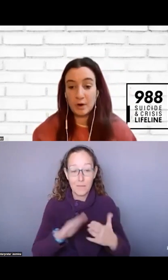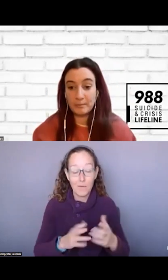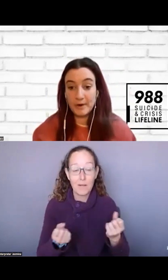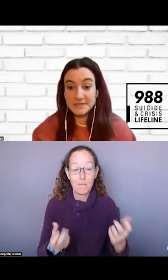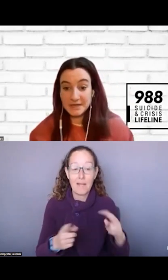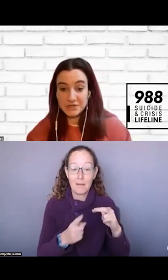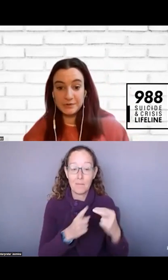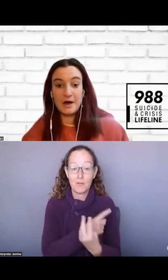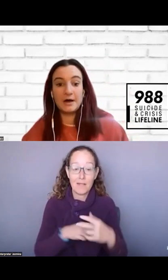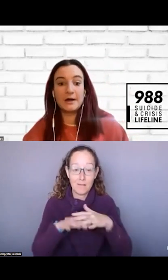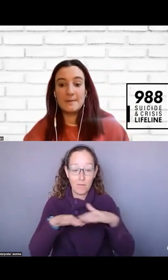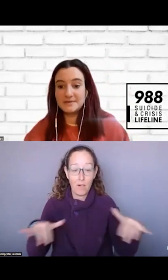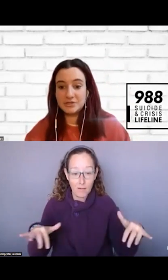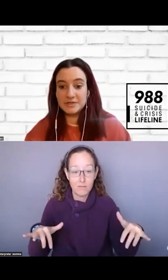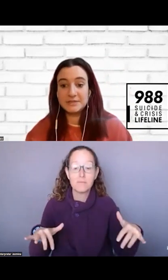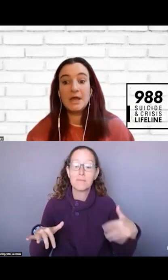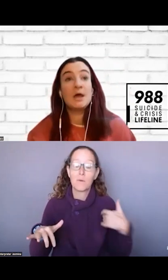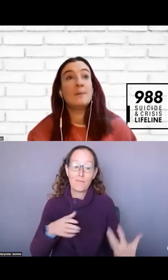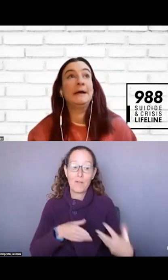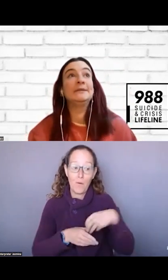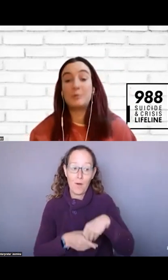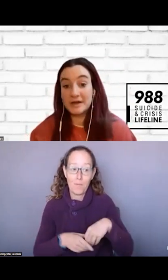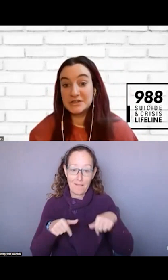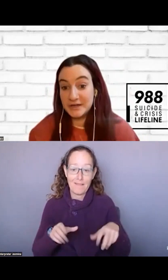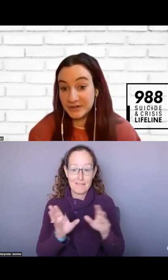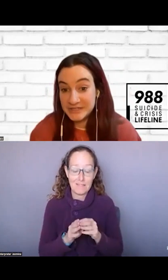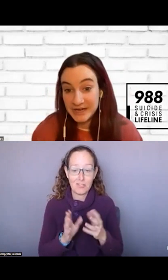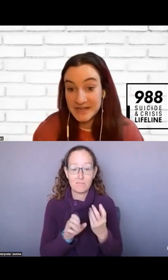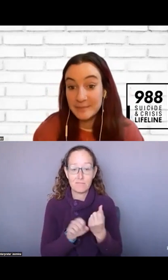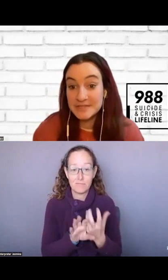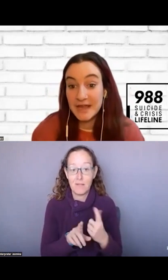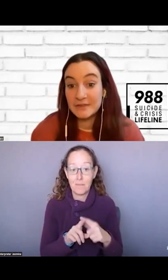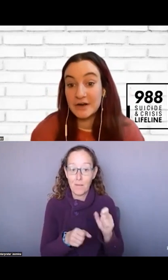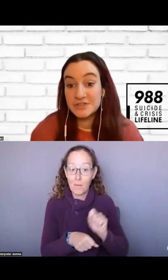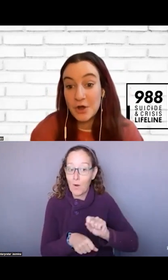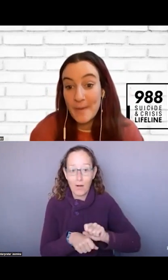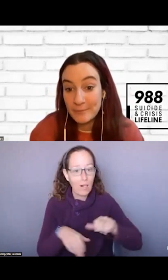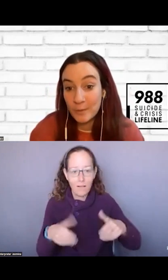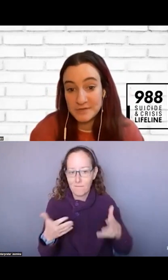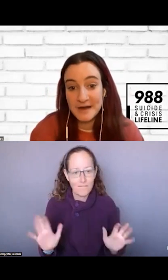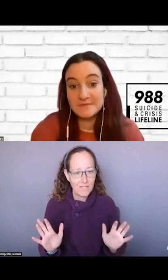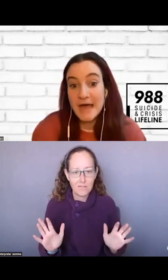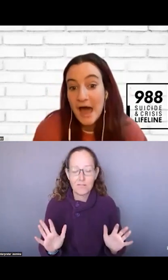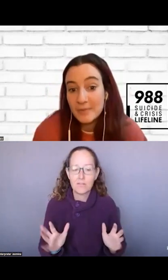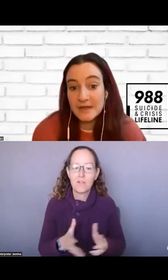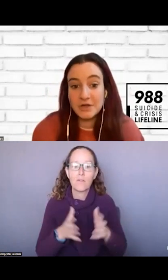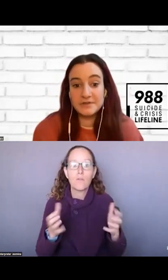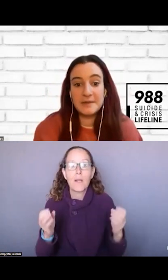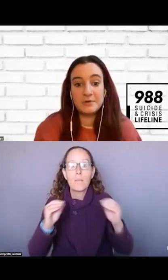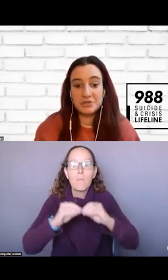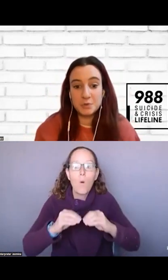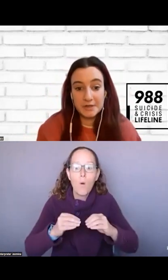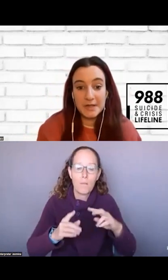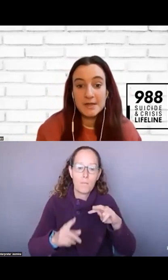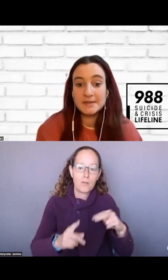to incorporate into our sessions. But the work is not nearly done. As I've been saying, there are so many more perspectives that have been left off the